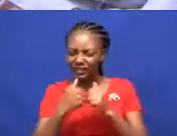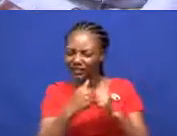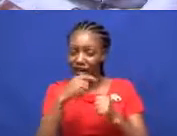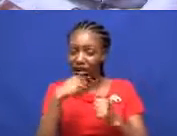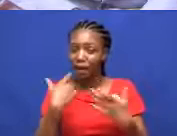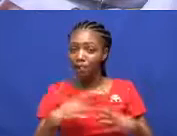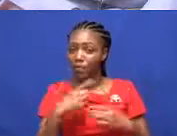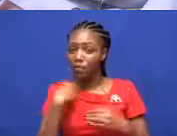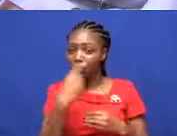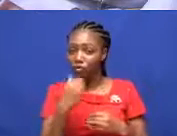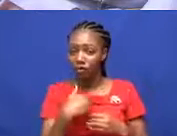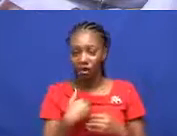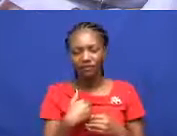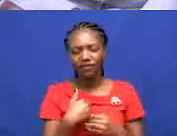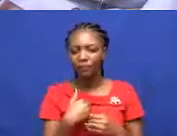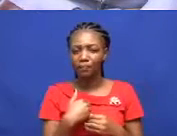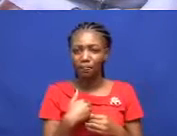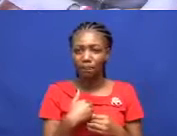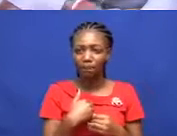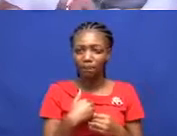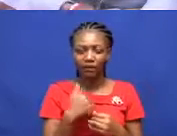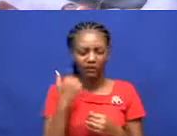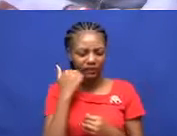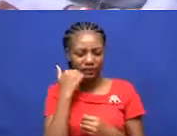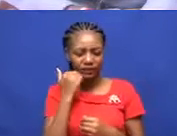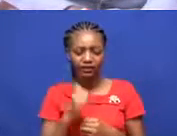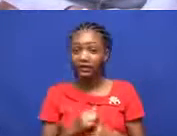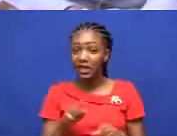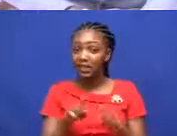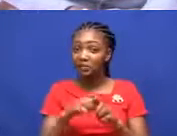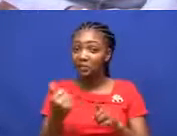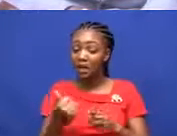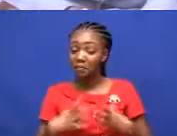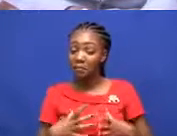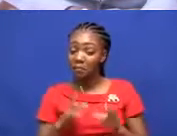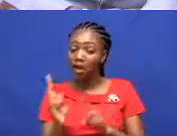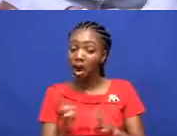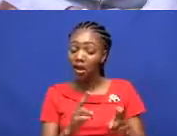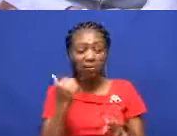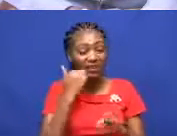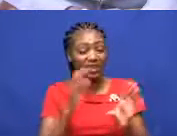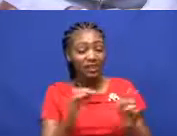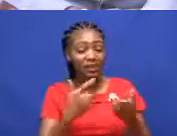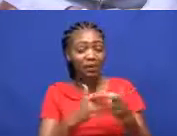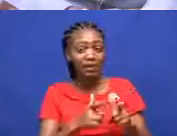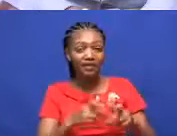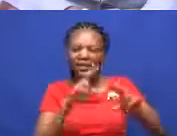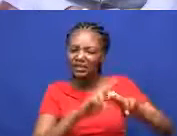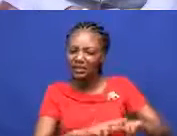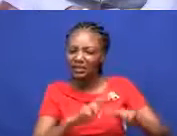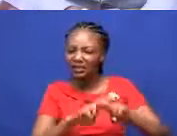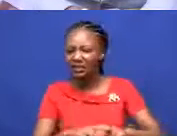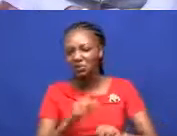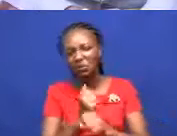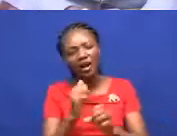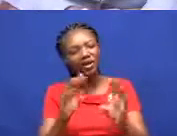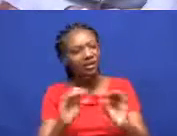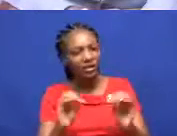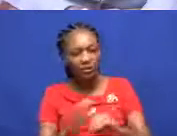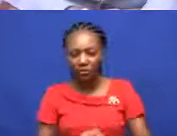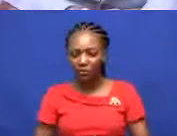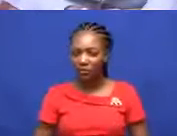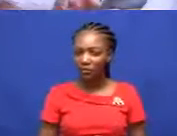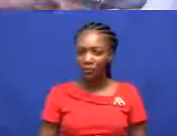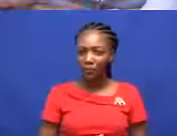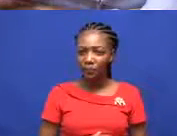the organs but just laying around, sitting down and just doing nothing. So I can only imagine how challenging it was for DJ